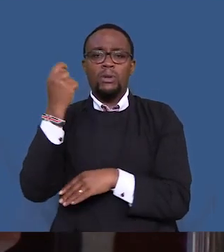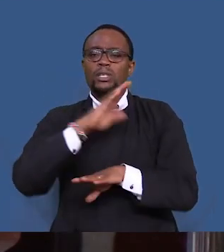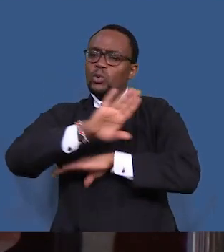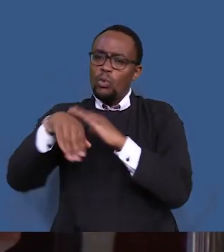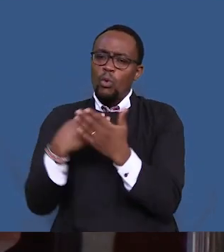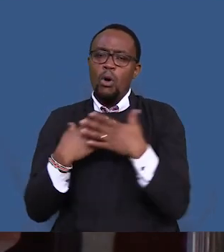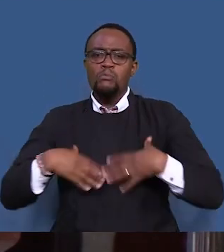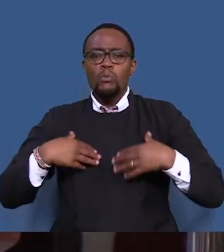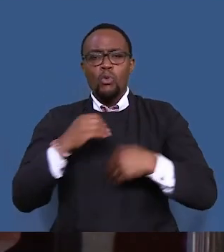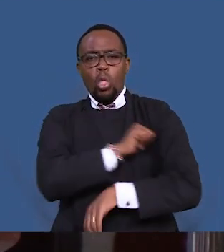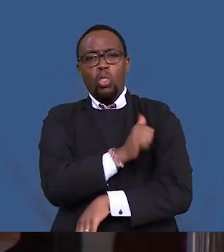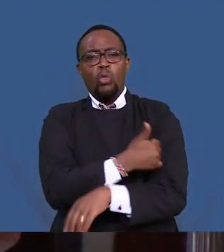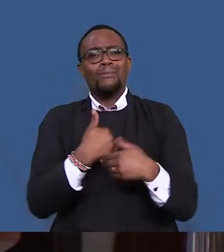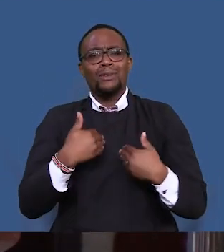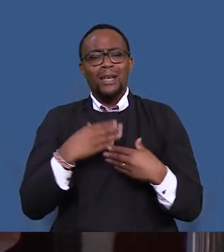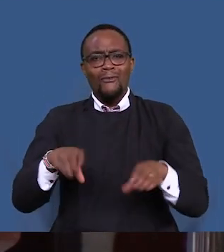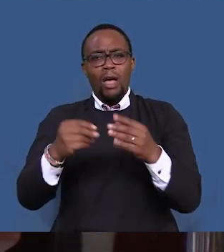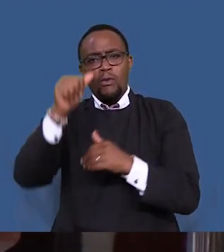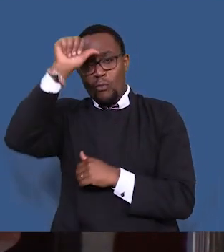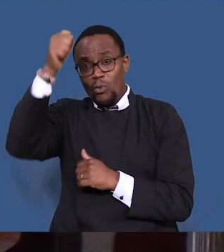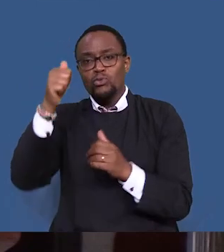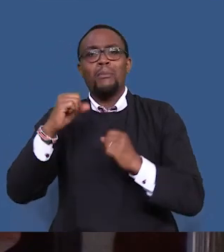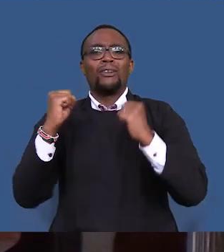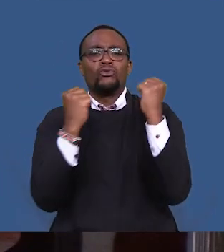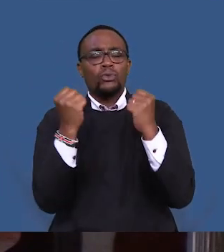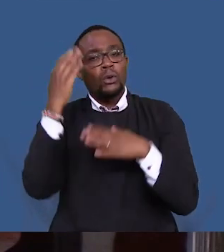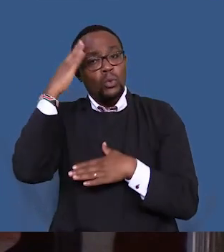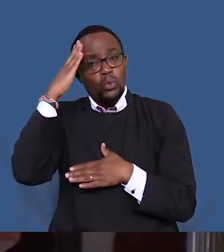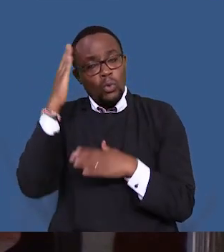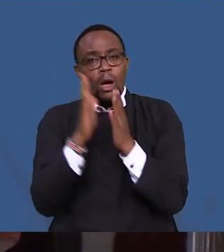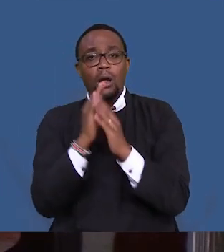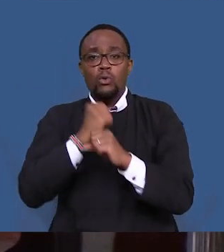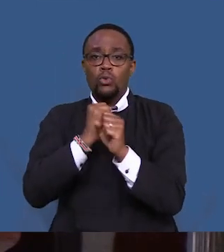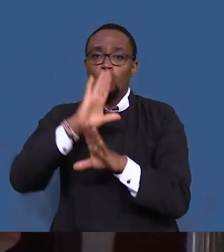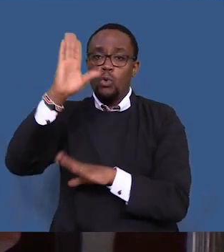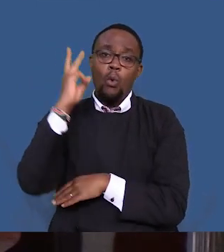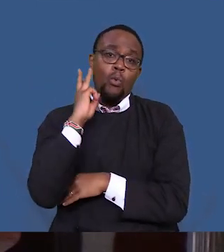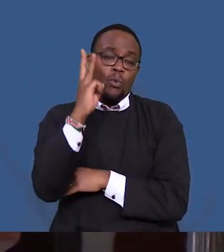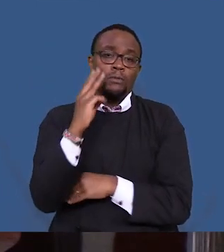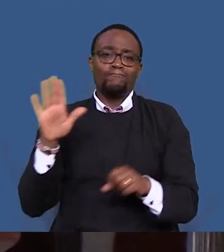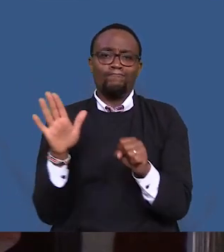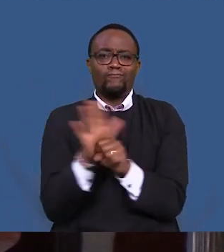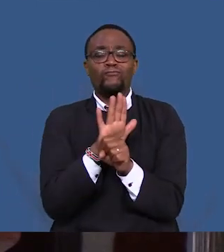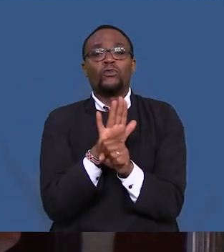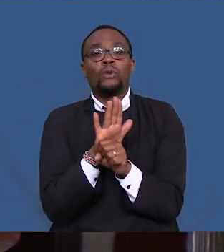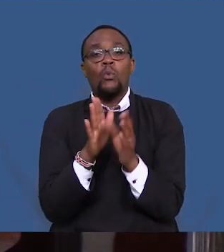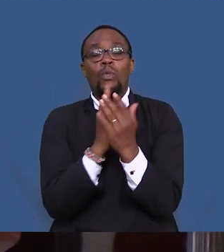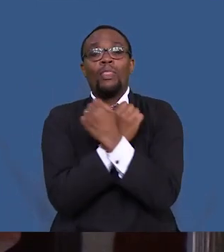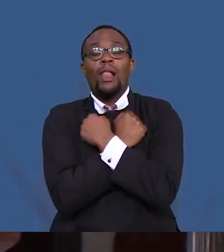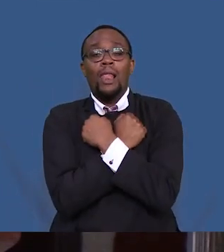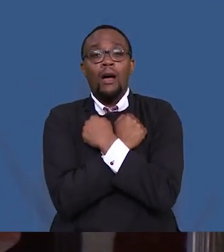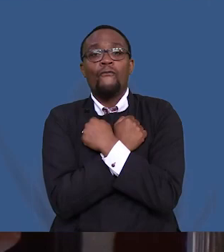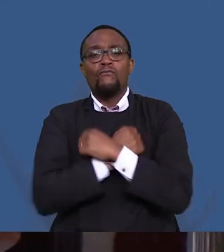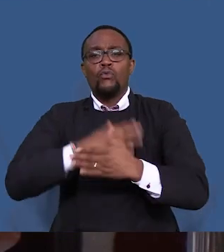the in authority wisdom and strength to know and to do thy will. Fill them with the love